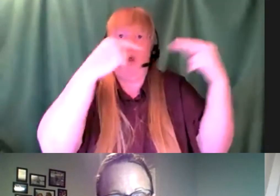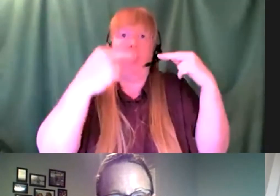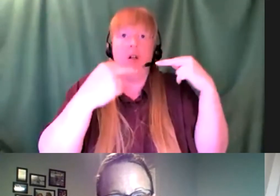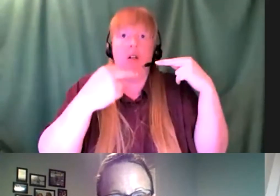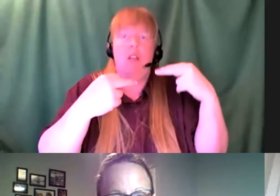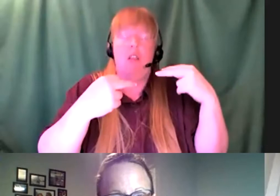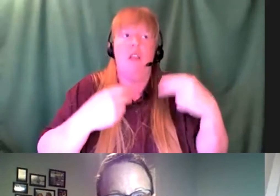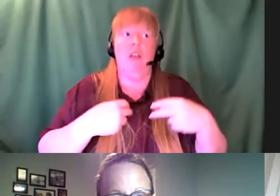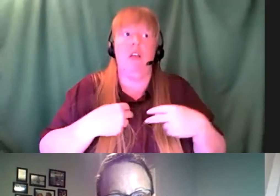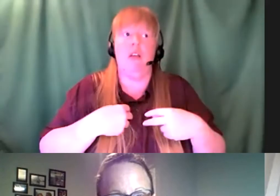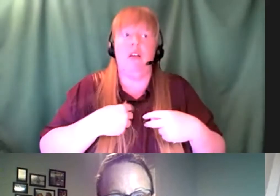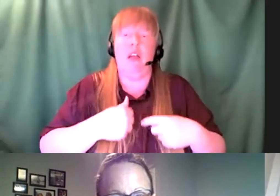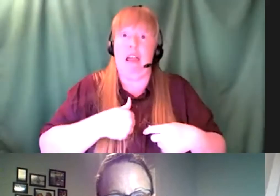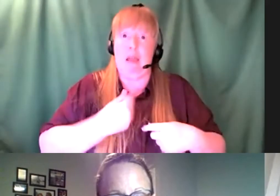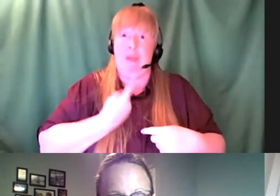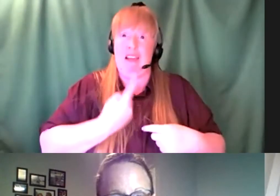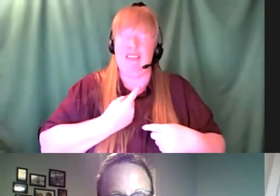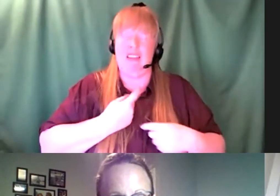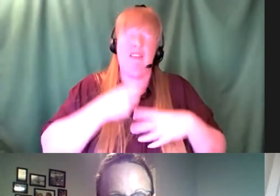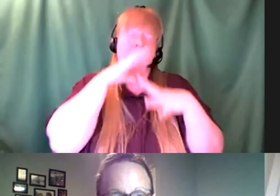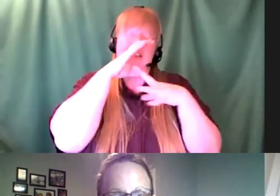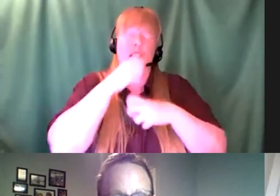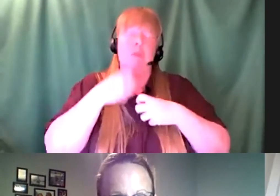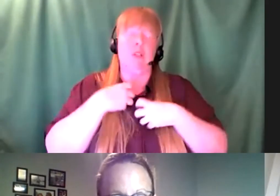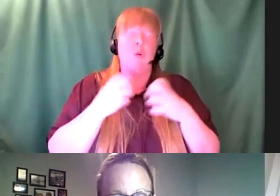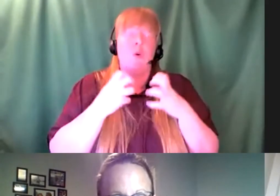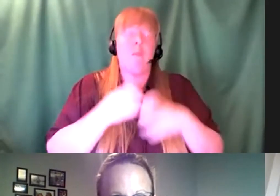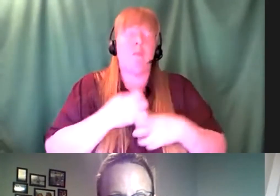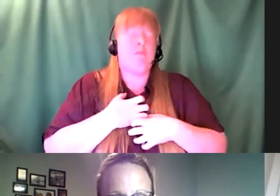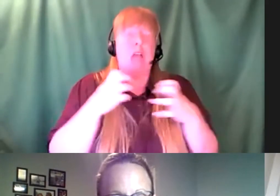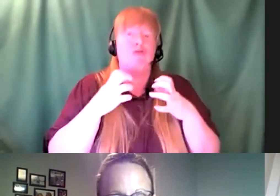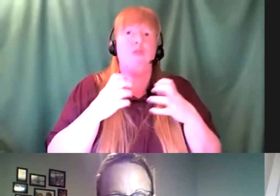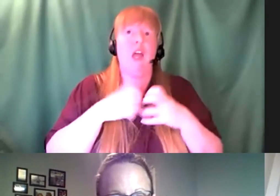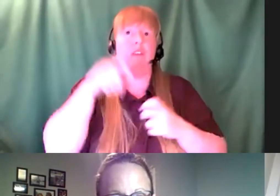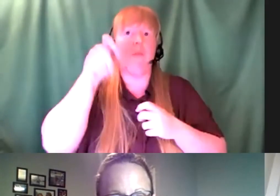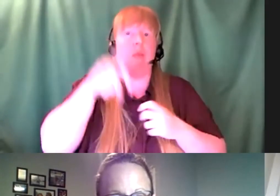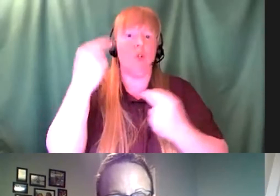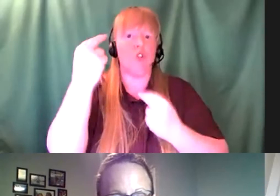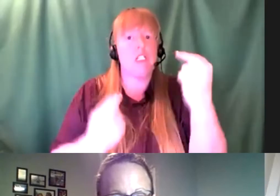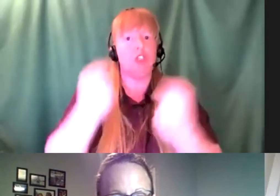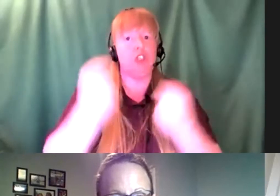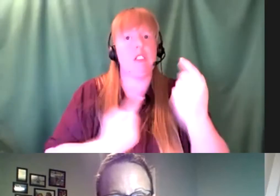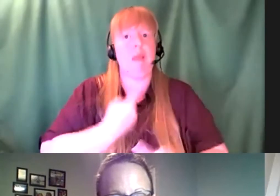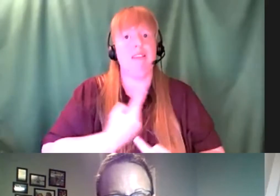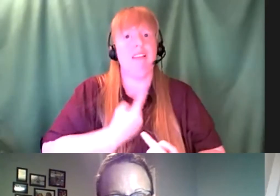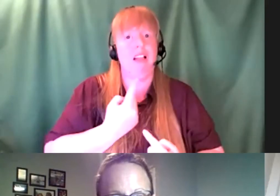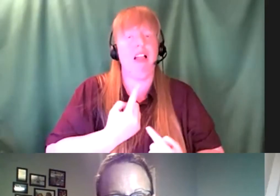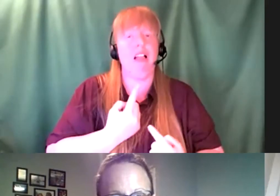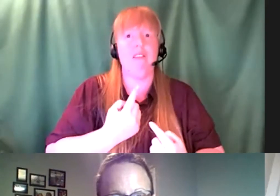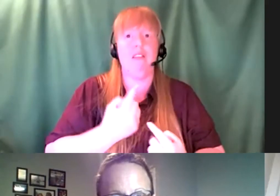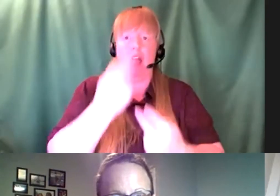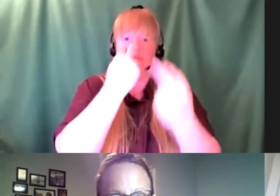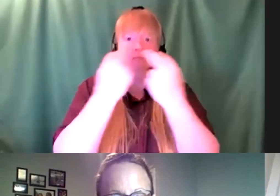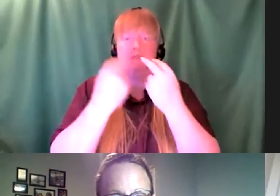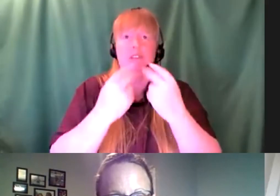like being judged. I do. And it's just like, I mean, I don't like going in. It's like when me